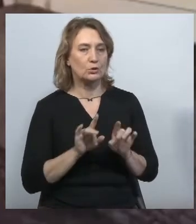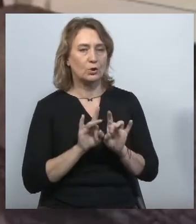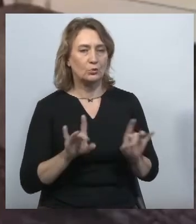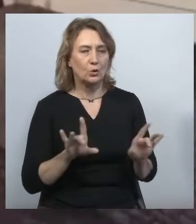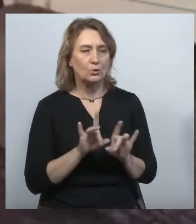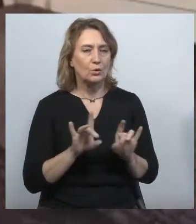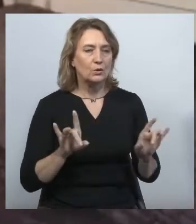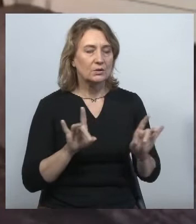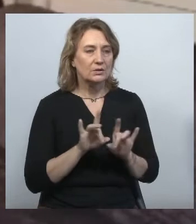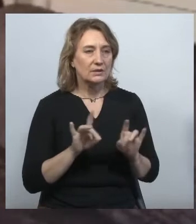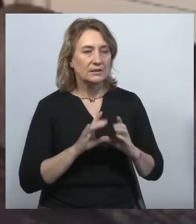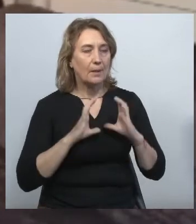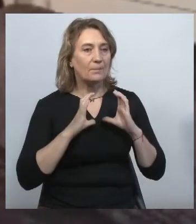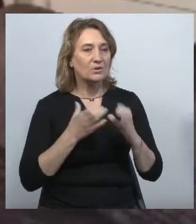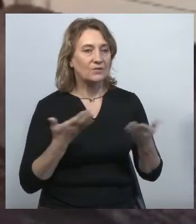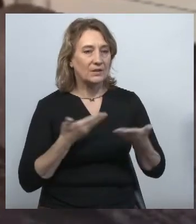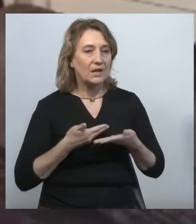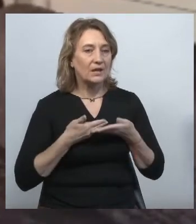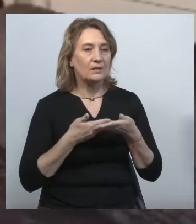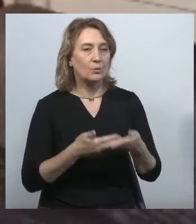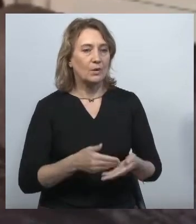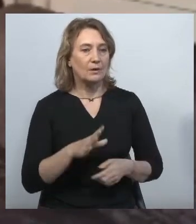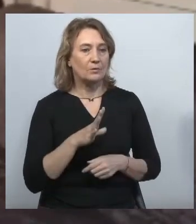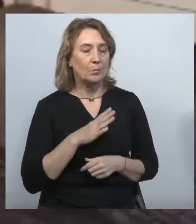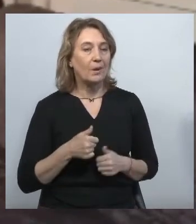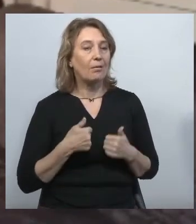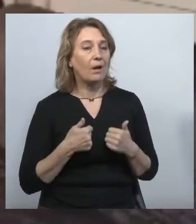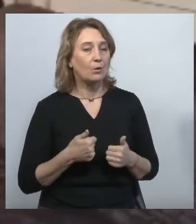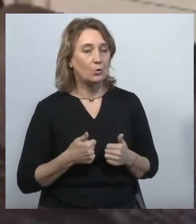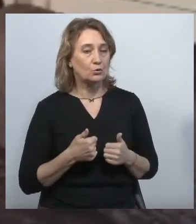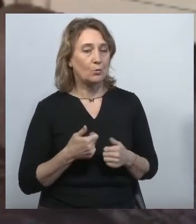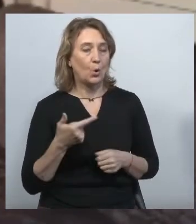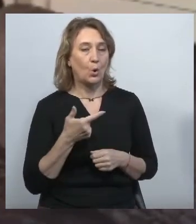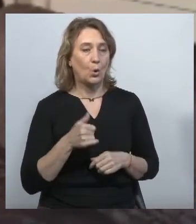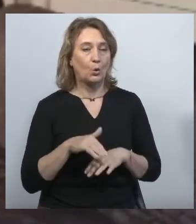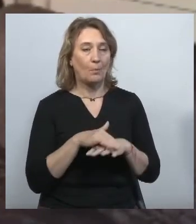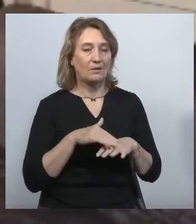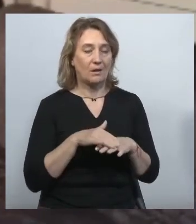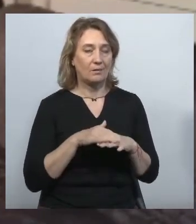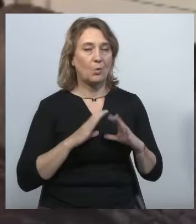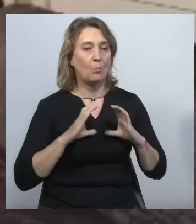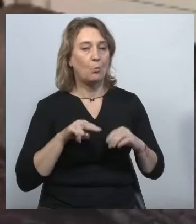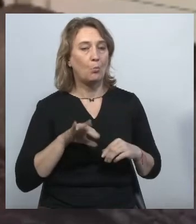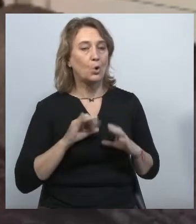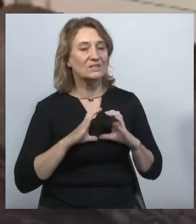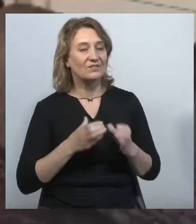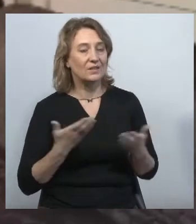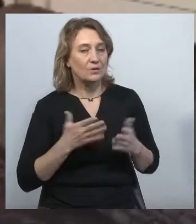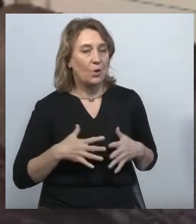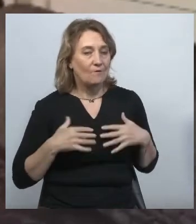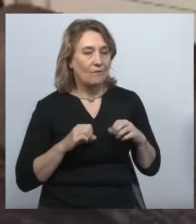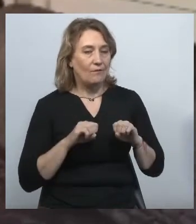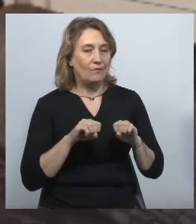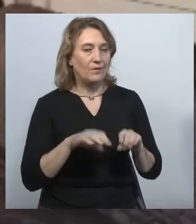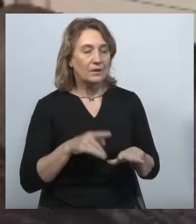helps us to be good citizens in the world, those of us who are committed to that, understand that we need to